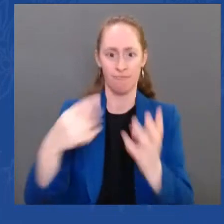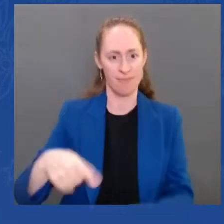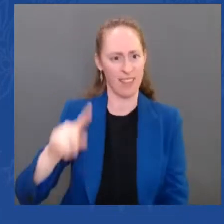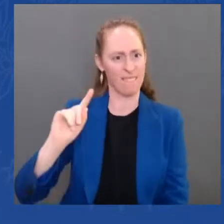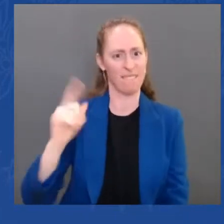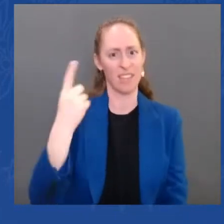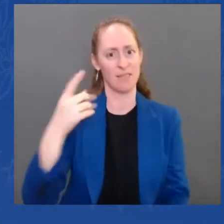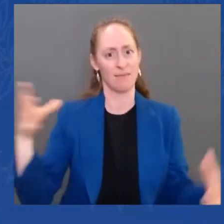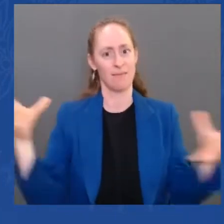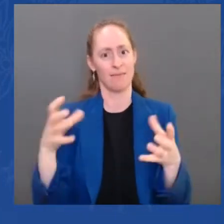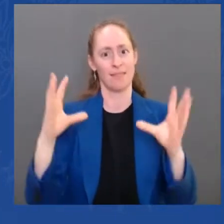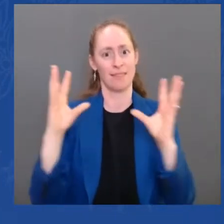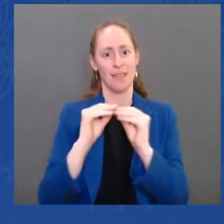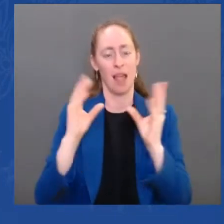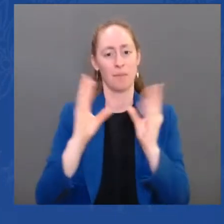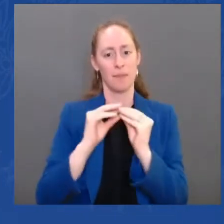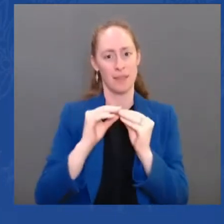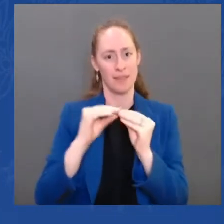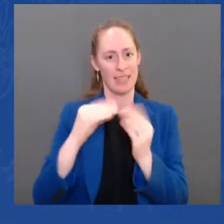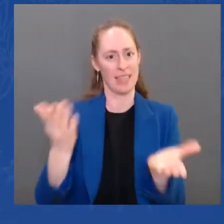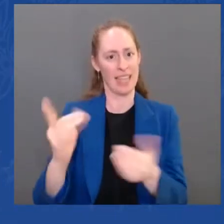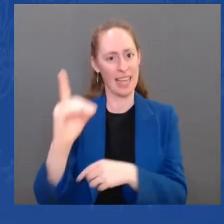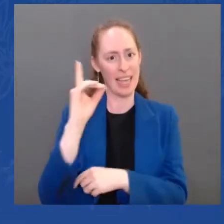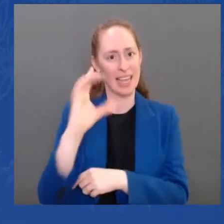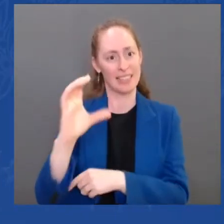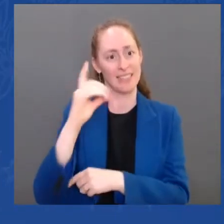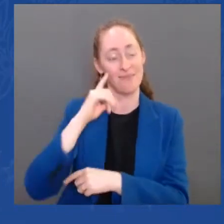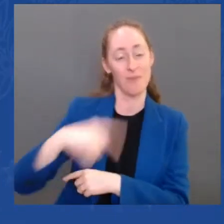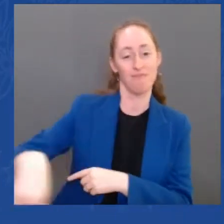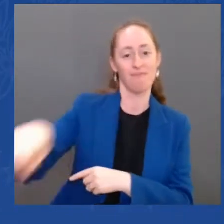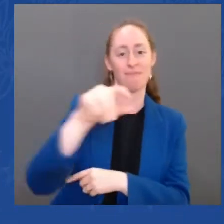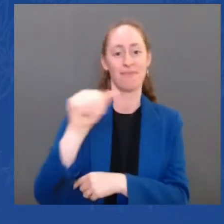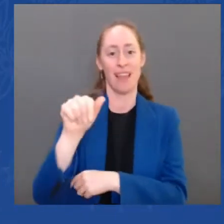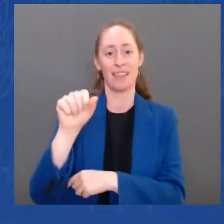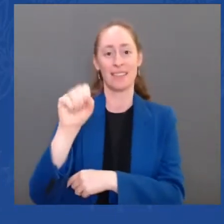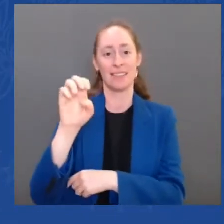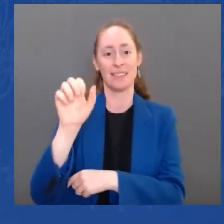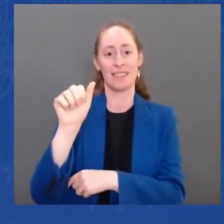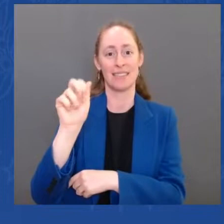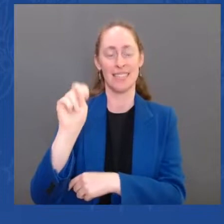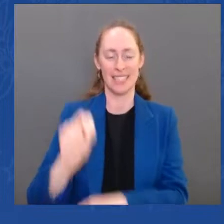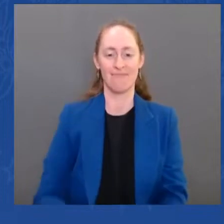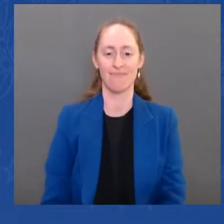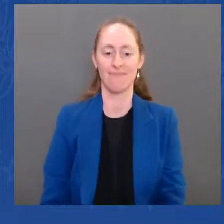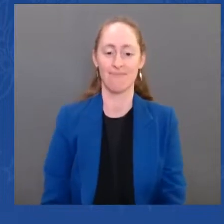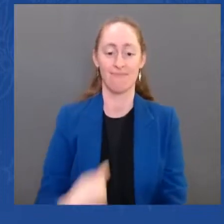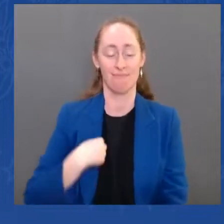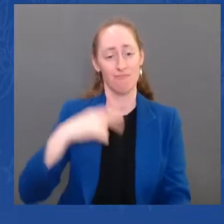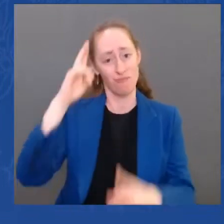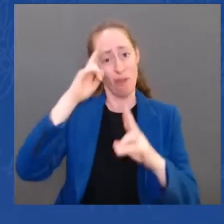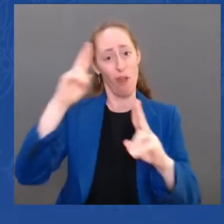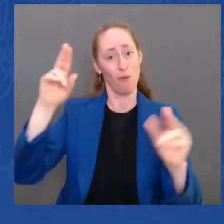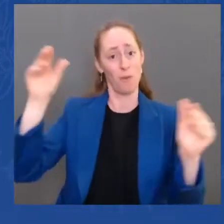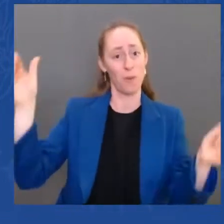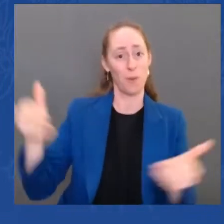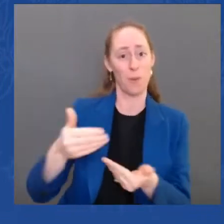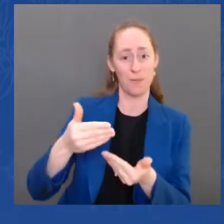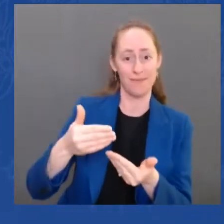But first, it is my honor to introduce someone whom you all have come to know very